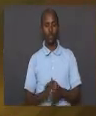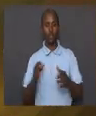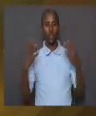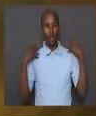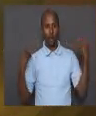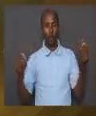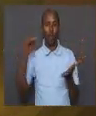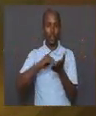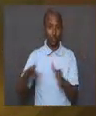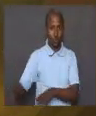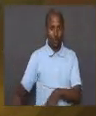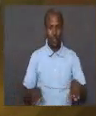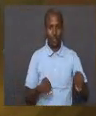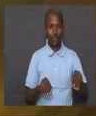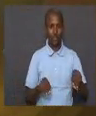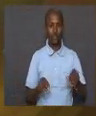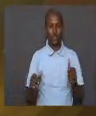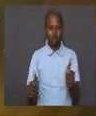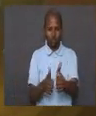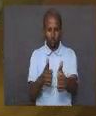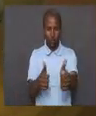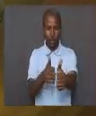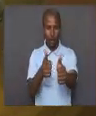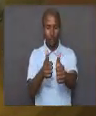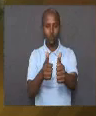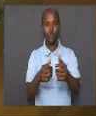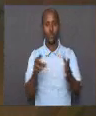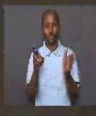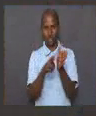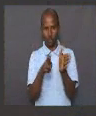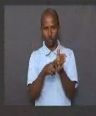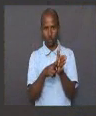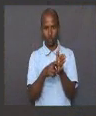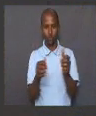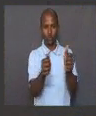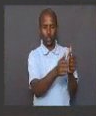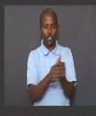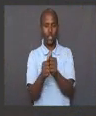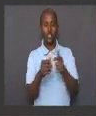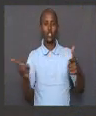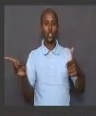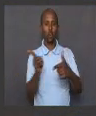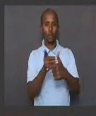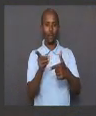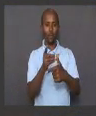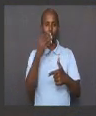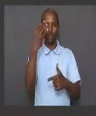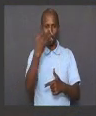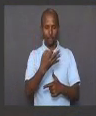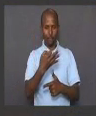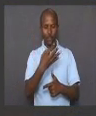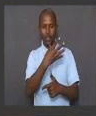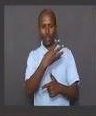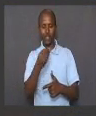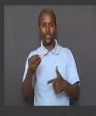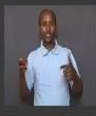Hello again, students. Let us follow these steps together. The domain of f and